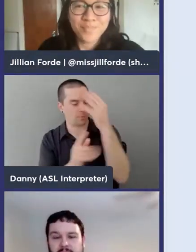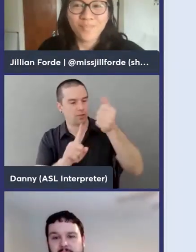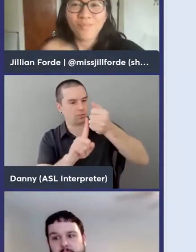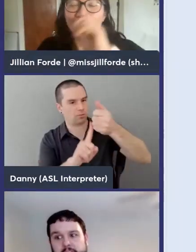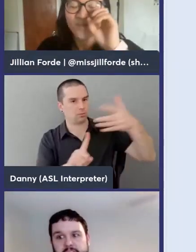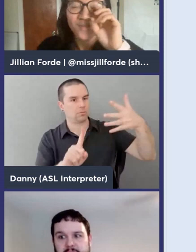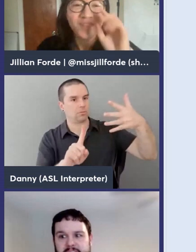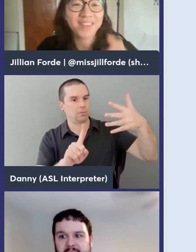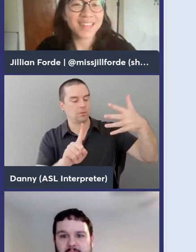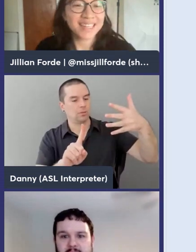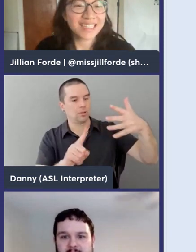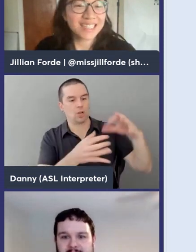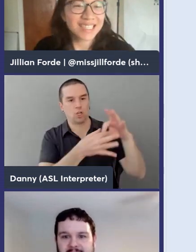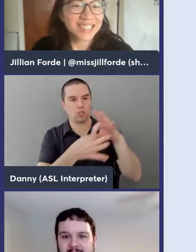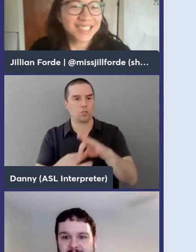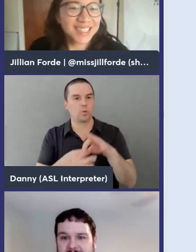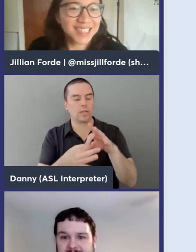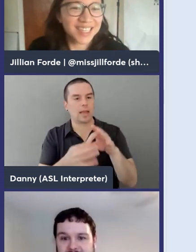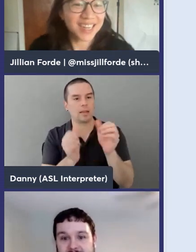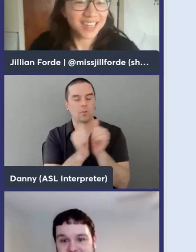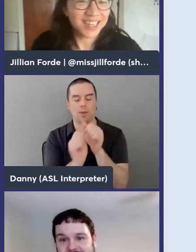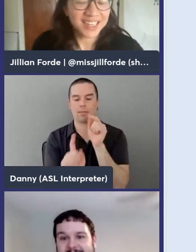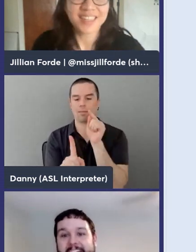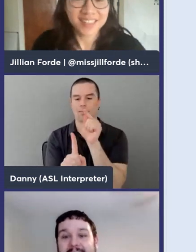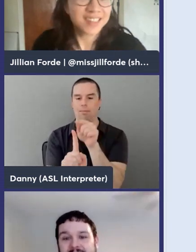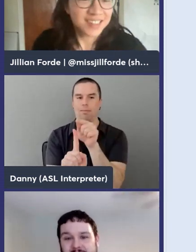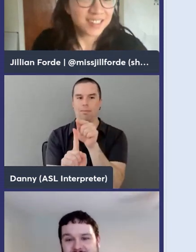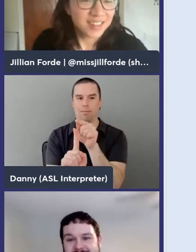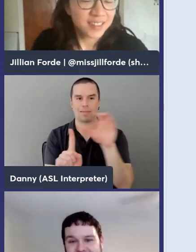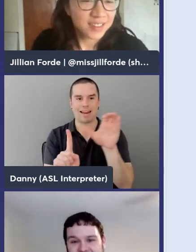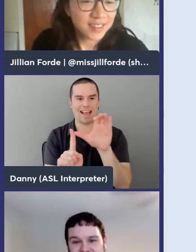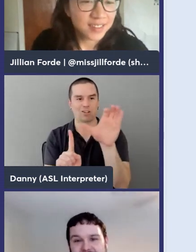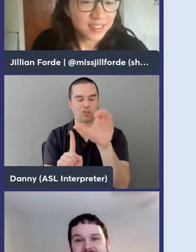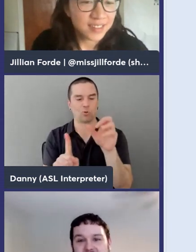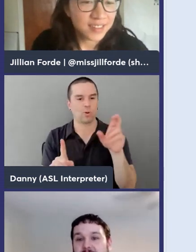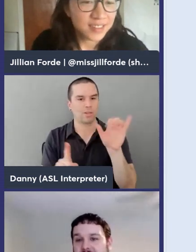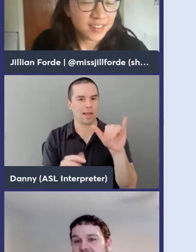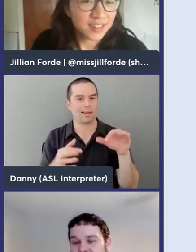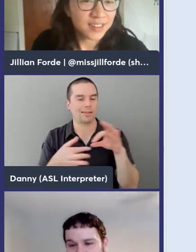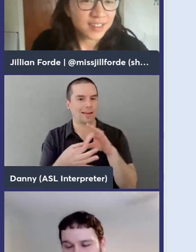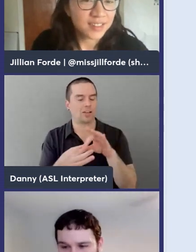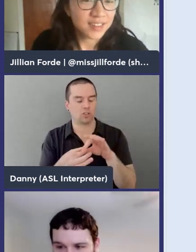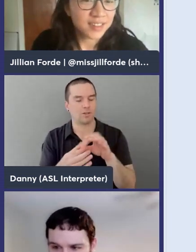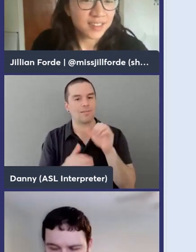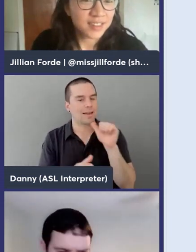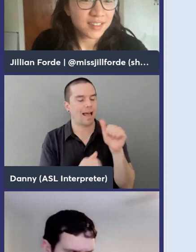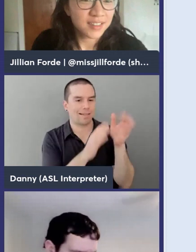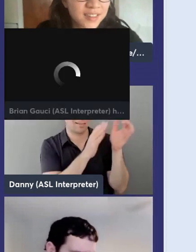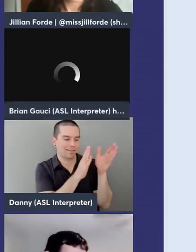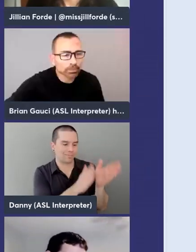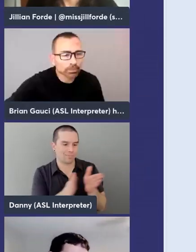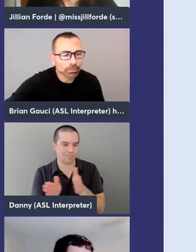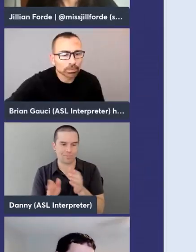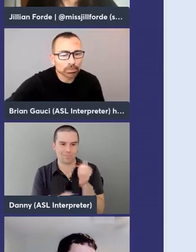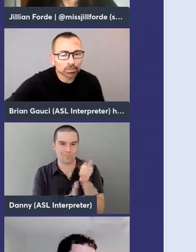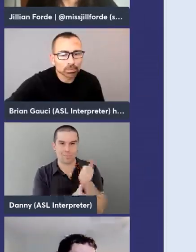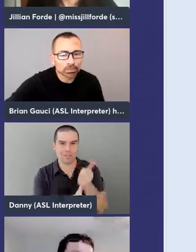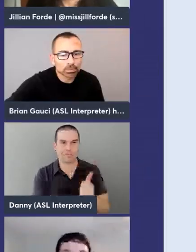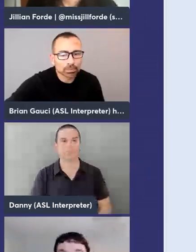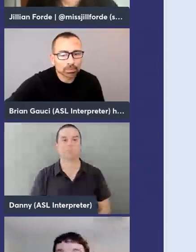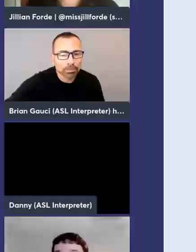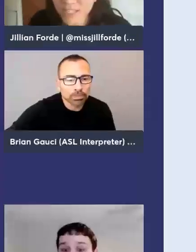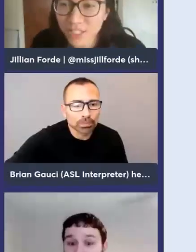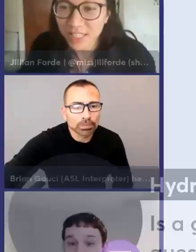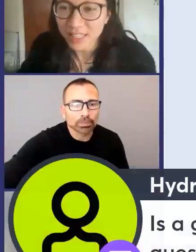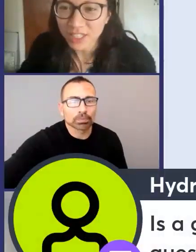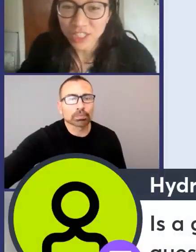really associated with that, essentially that action or that connection instead of the entity itself. Dave, we got a